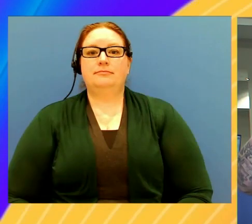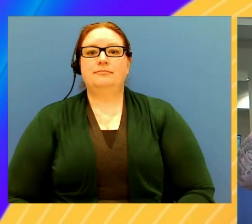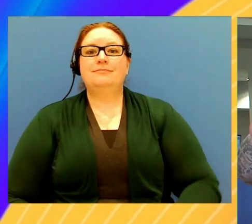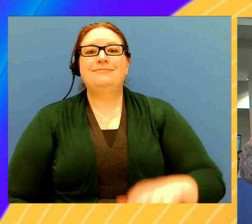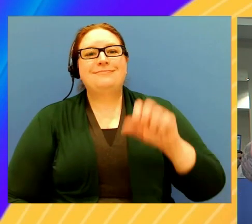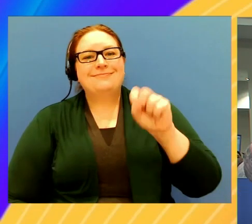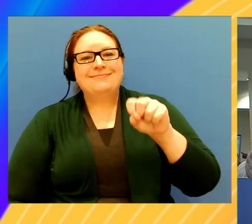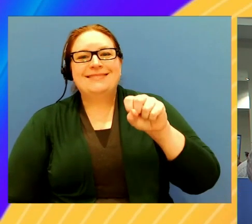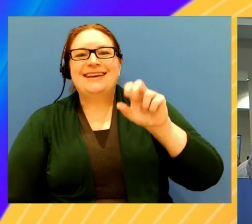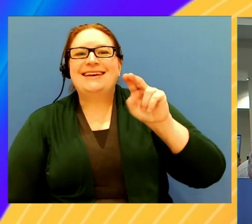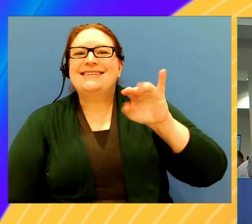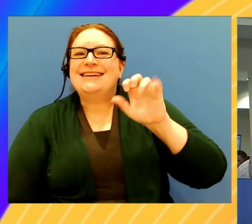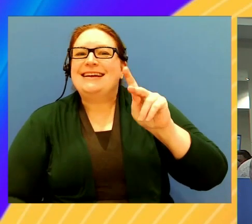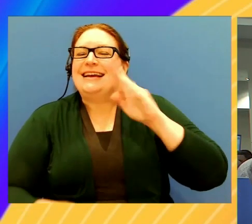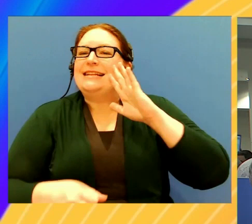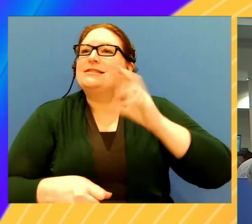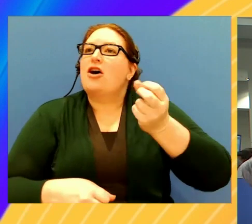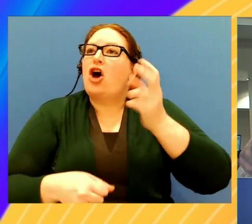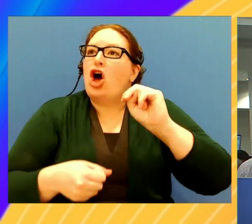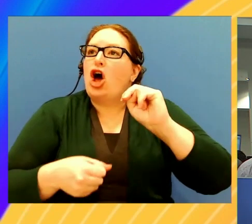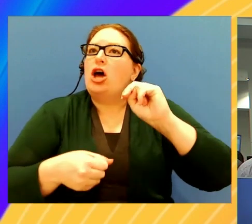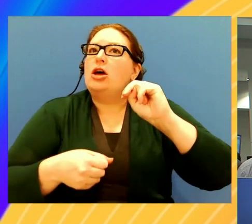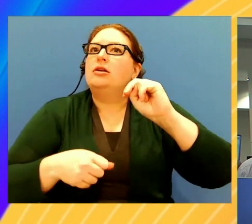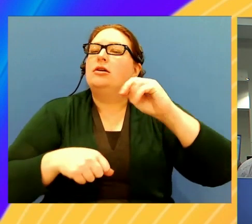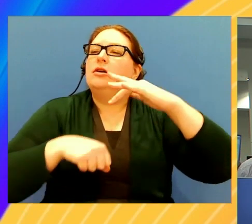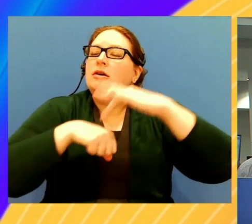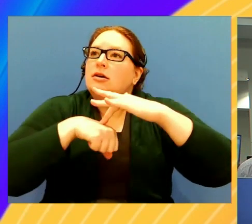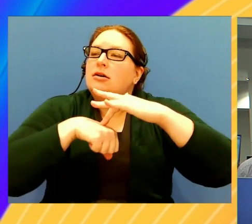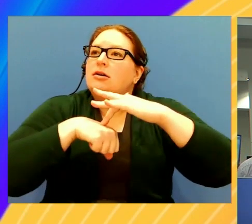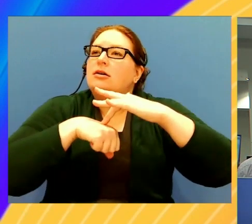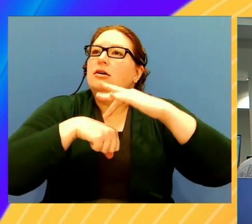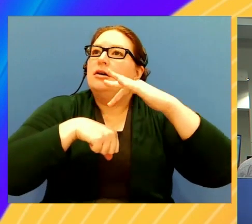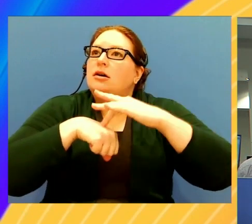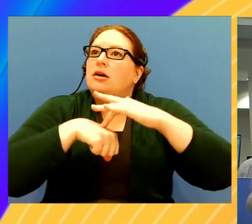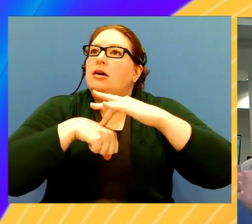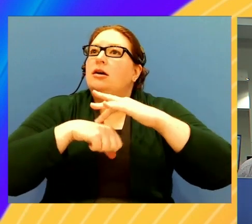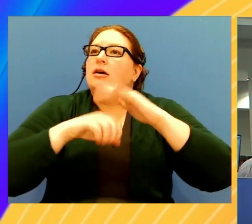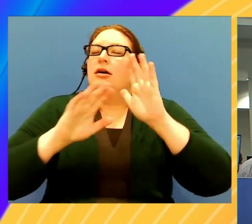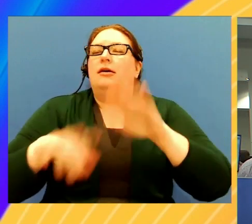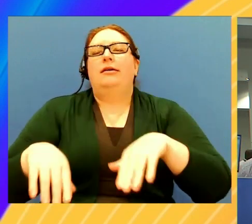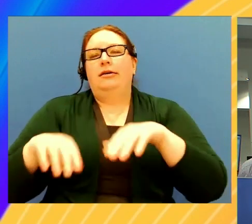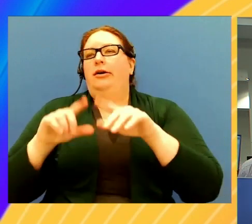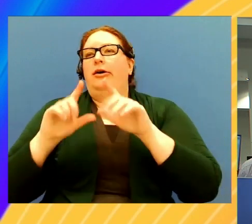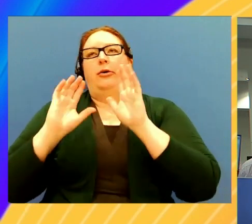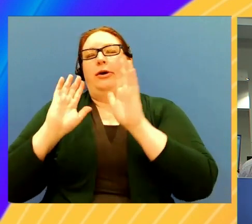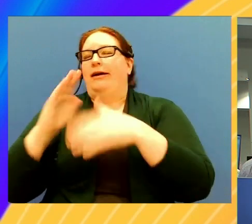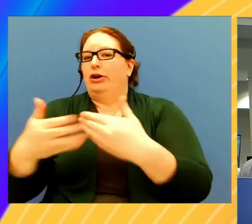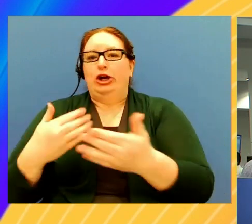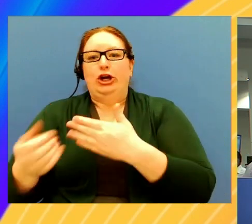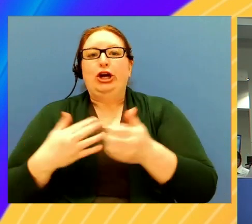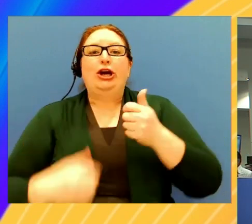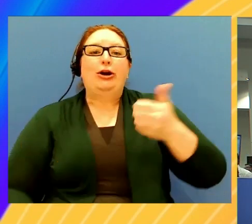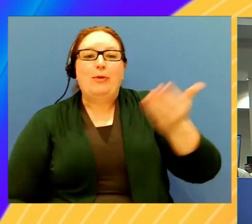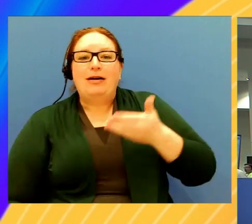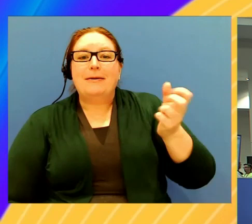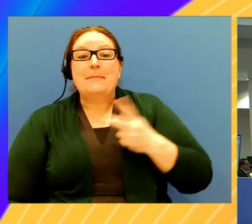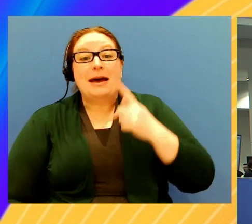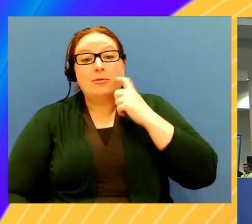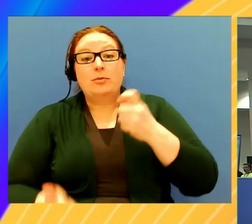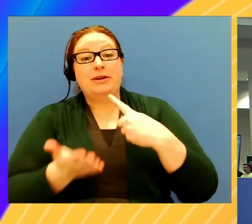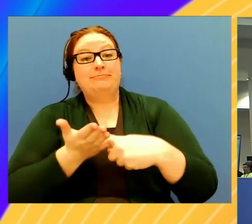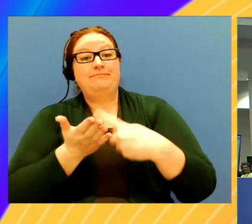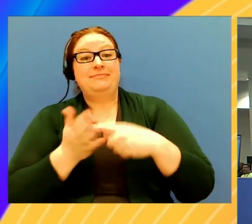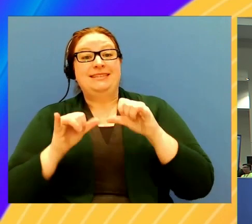Yeah, Nick, it's the on button, right? You got, whatever. Hey everyone, welcome back. Today we're going to be talking about scaling your